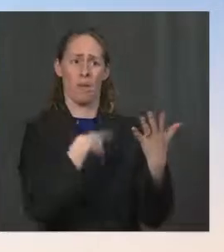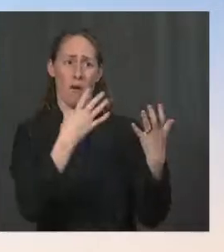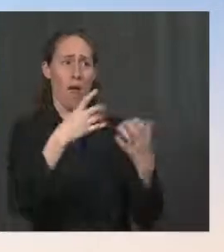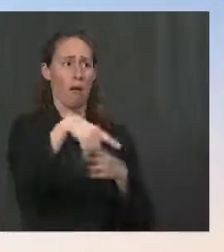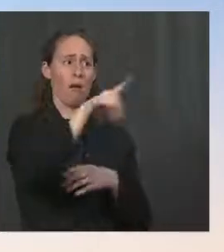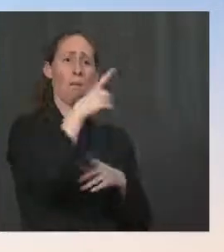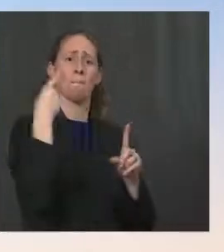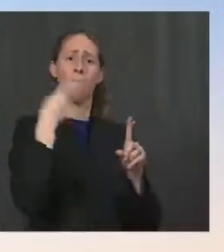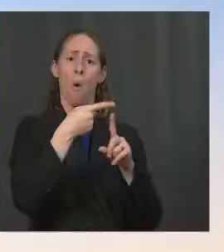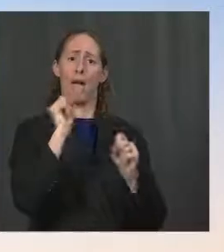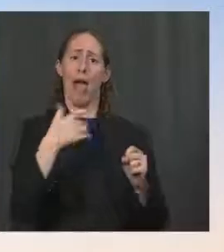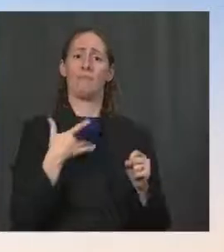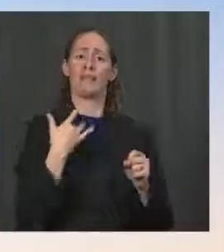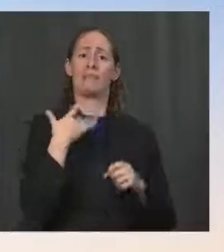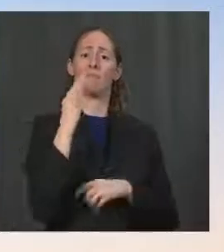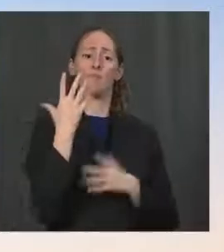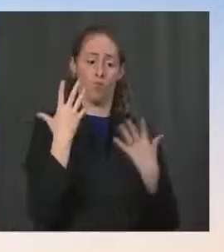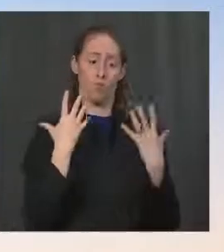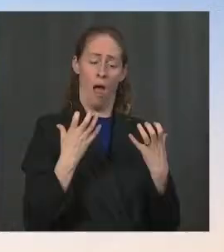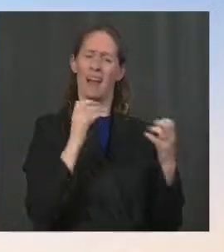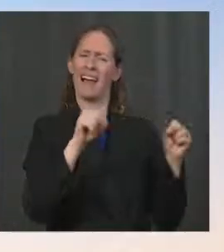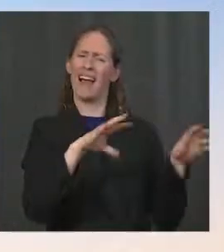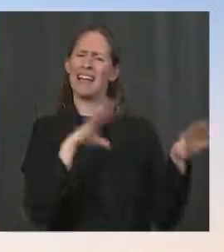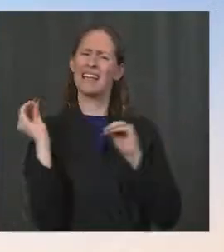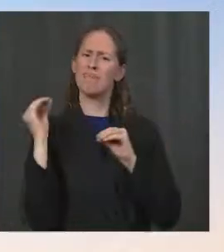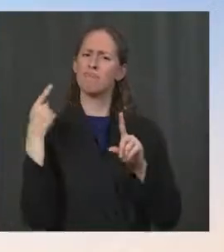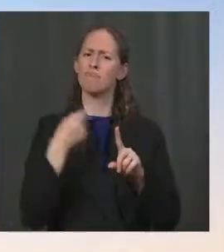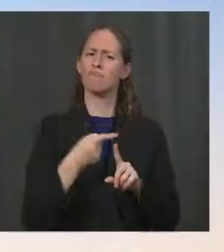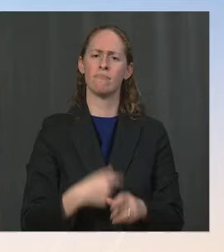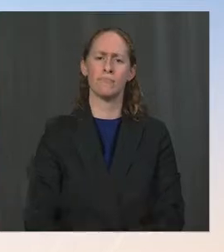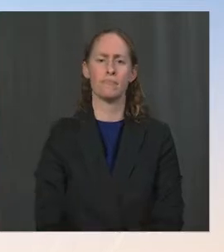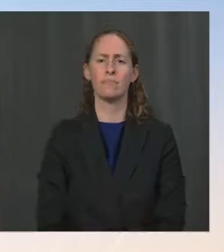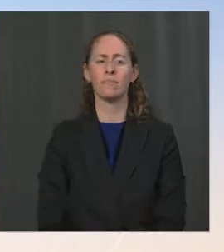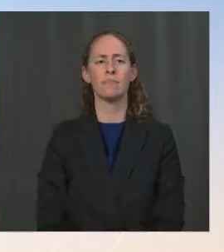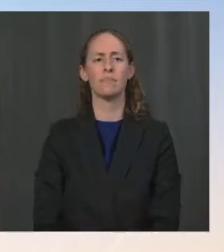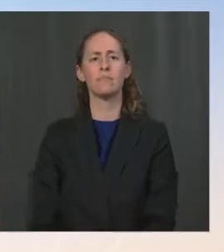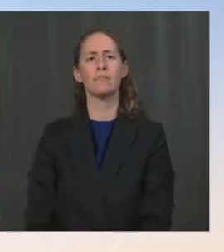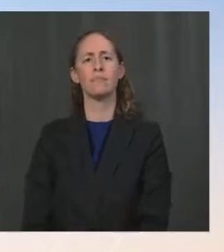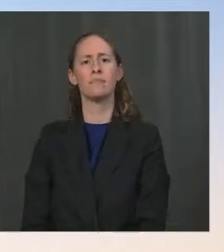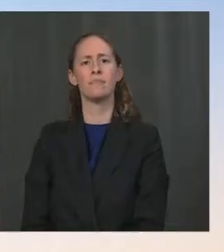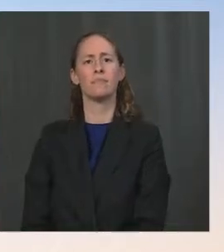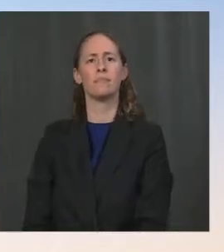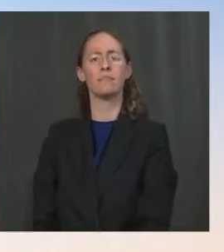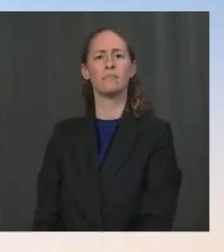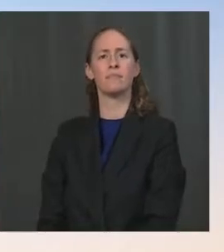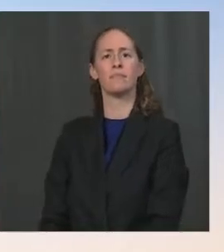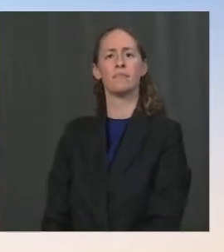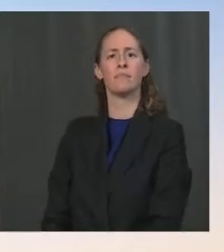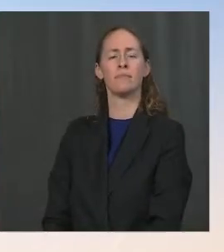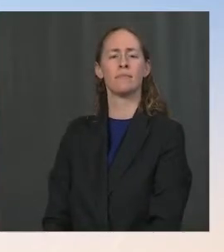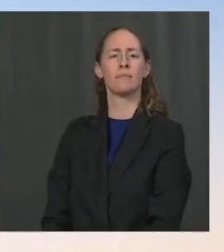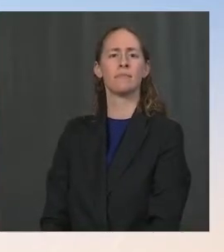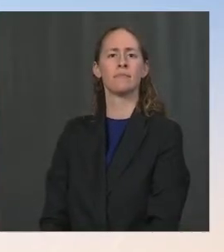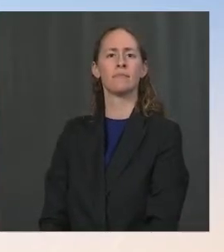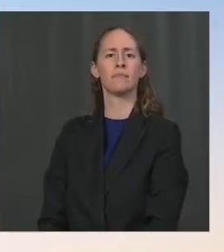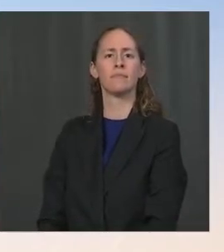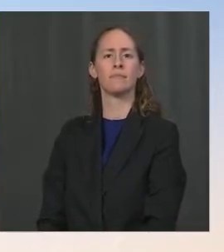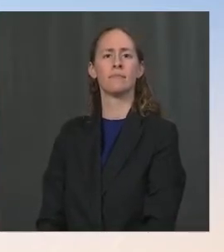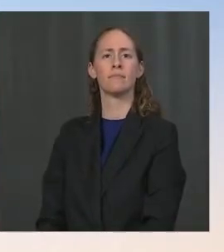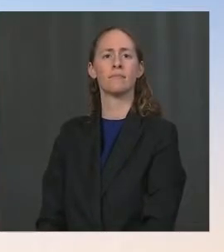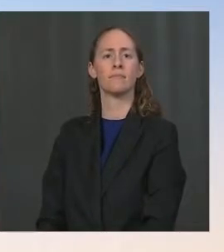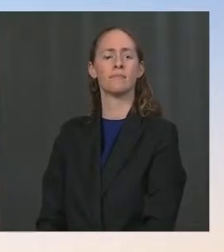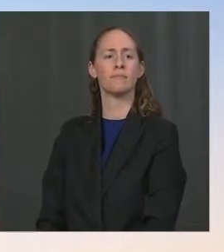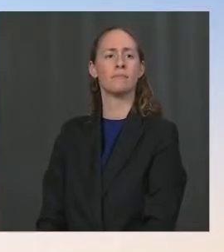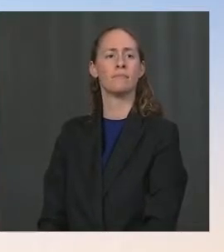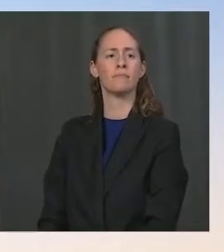depart. Go ahead. Thanks, Jen. As FEMA continues to roll out aid in the Southeast, and we just look at the historic nature of